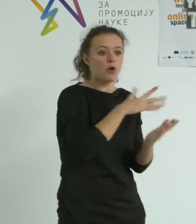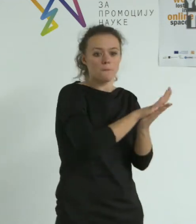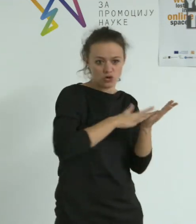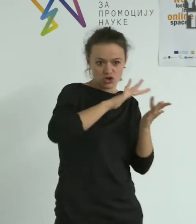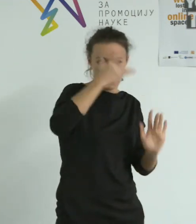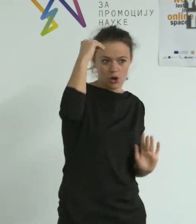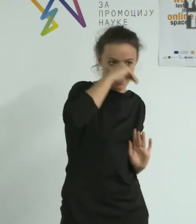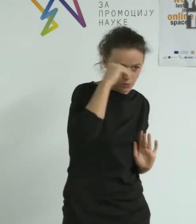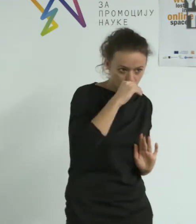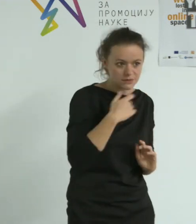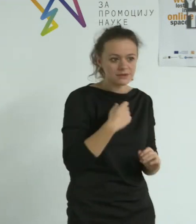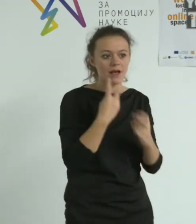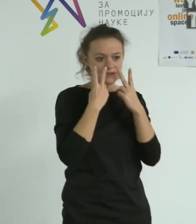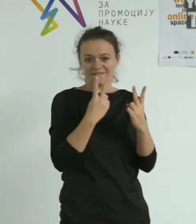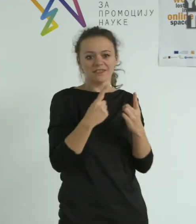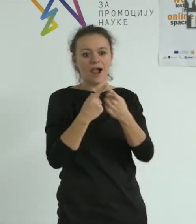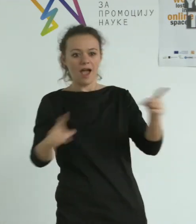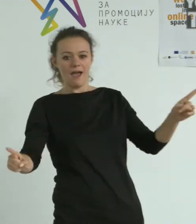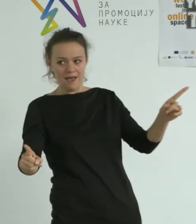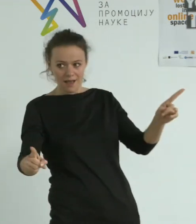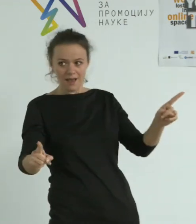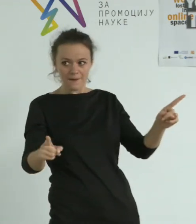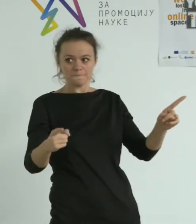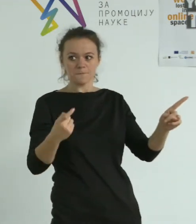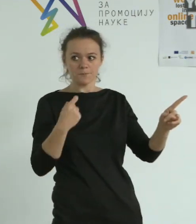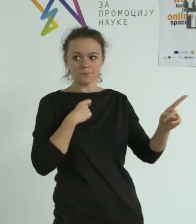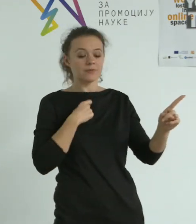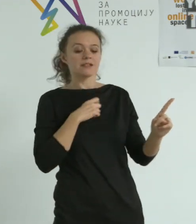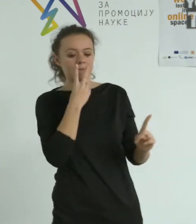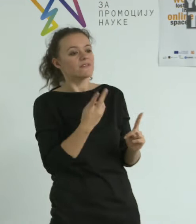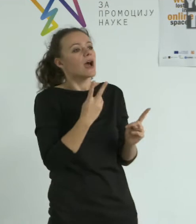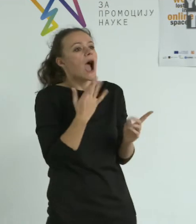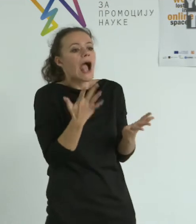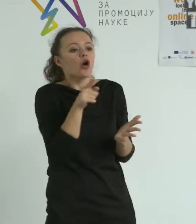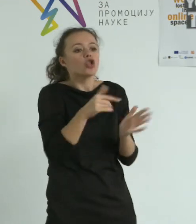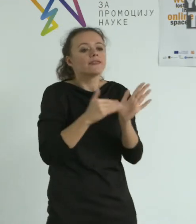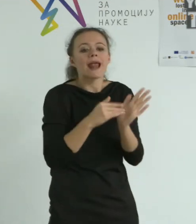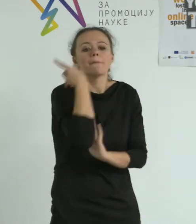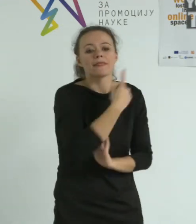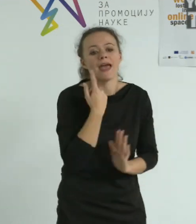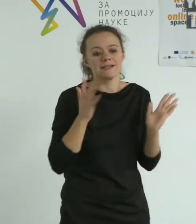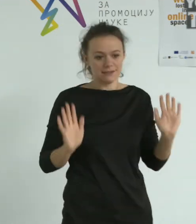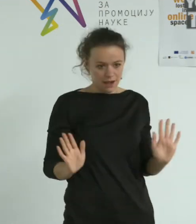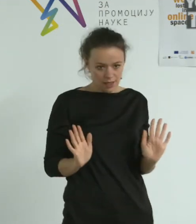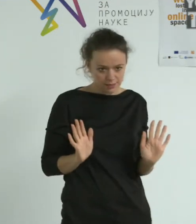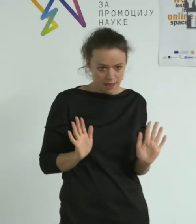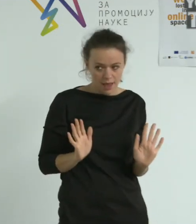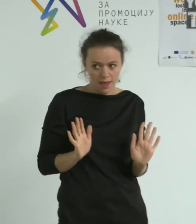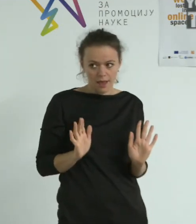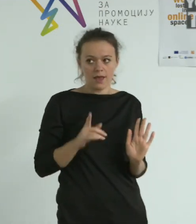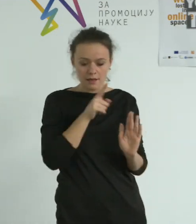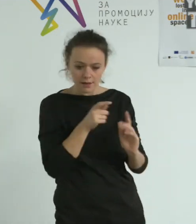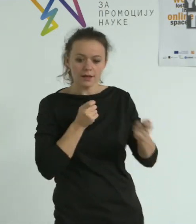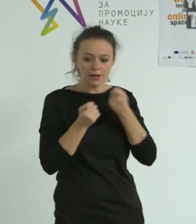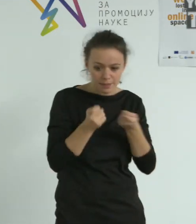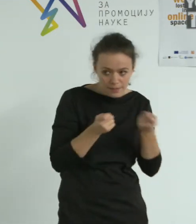So I had some idea how it should look like. We didn't manage to do it as